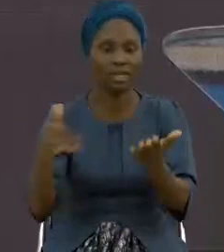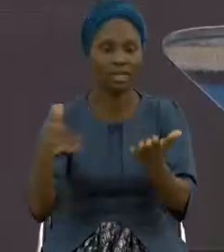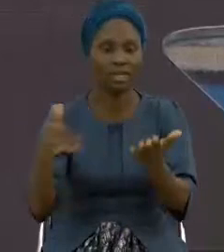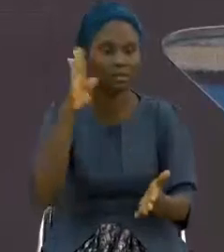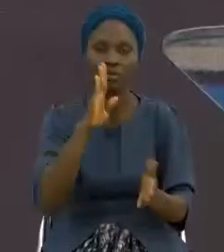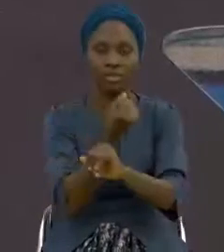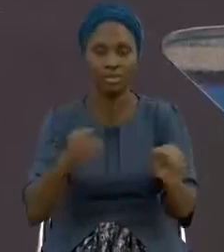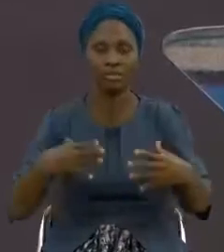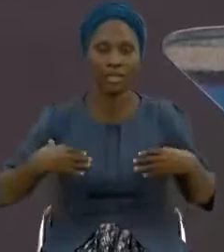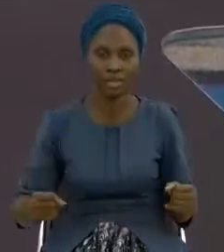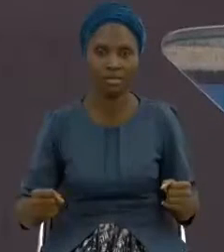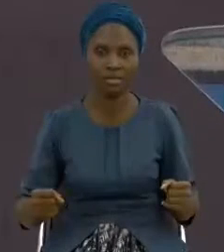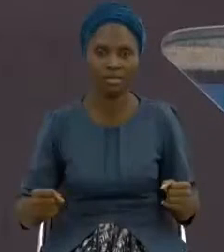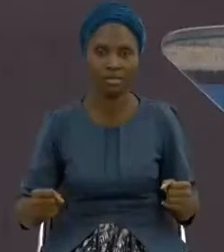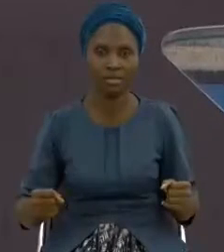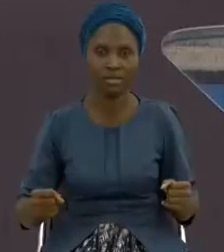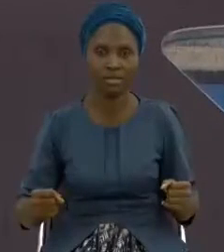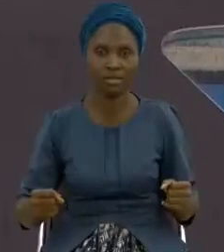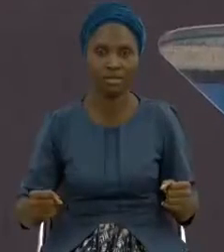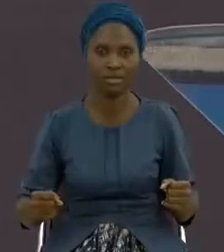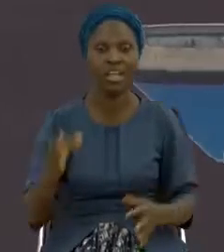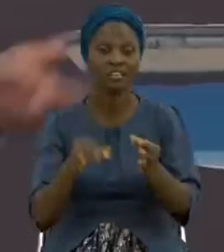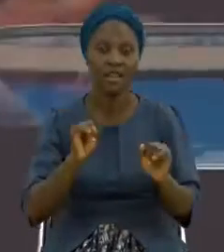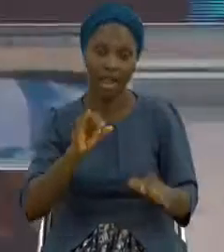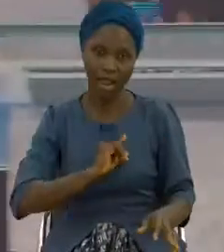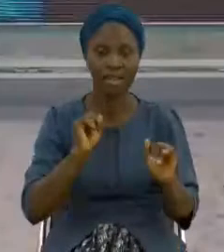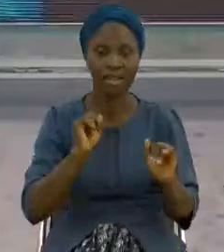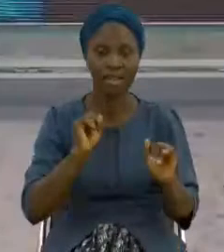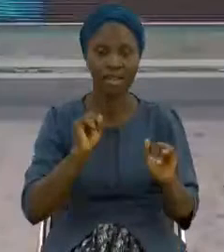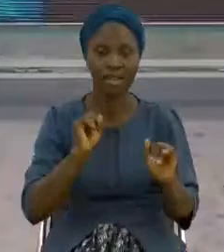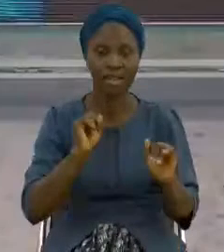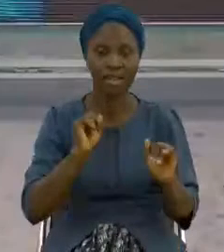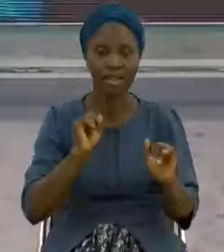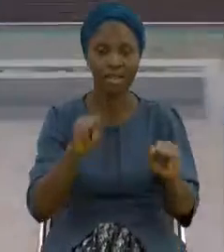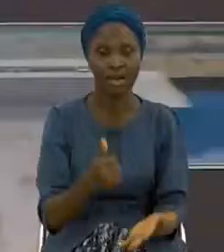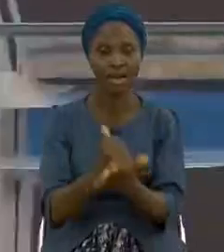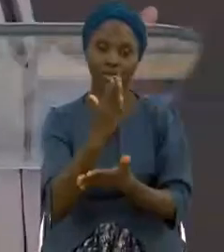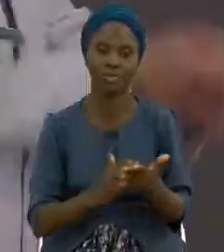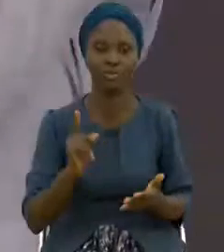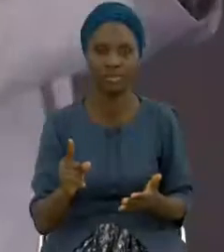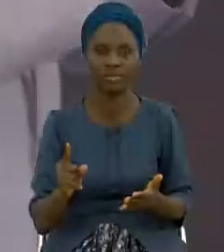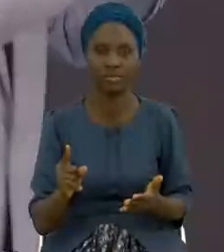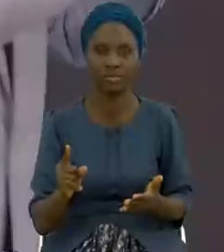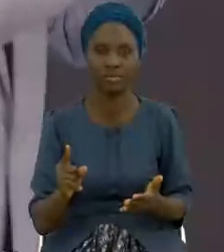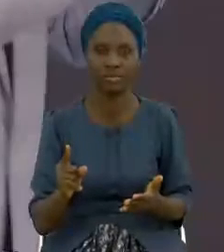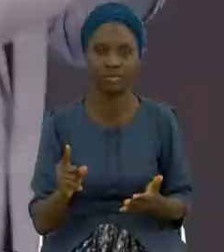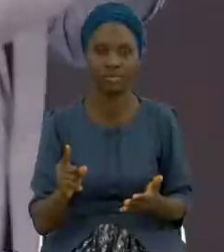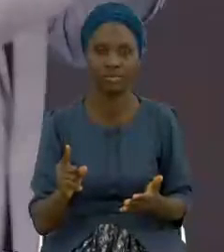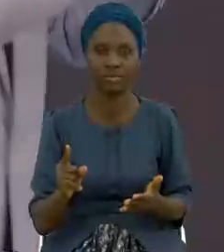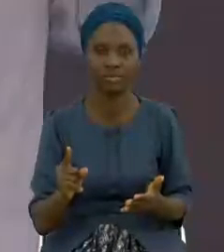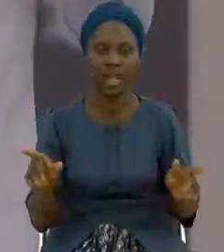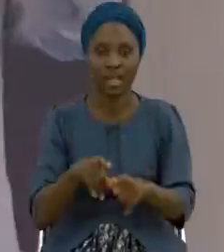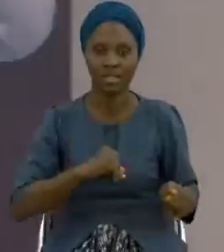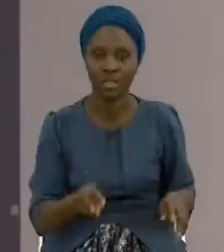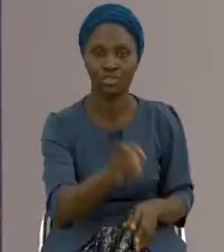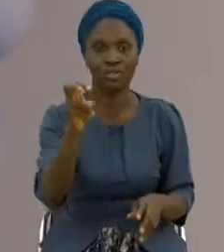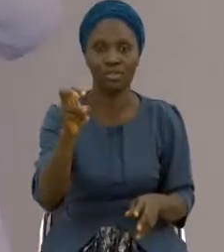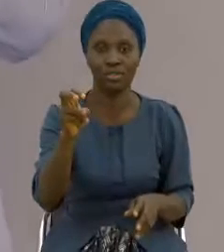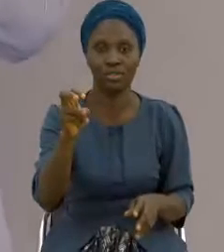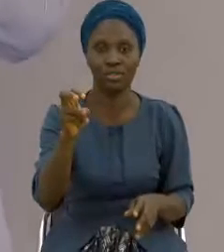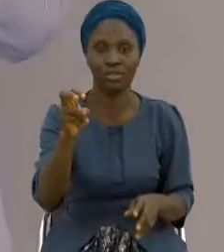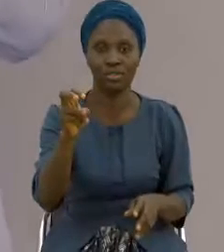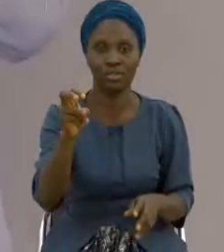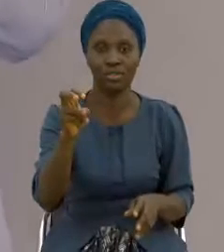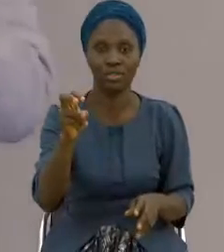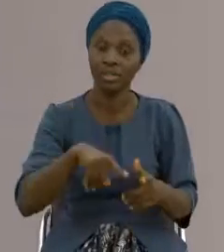can help somebody as I move along, as I journey along, then my